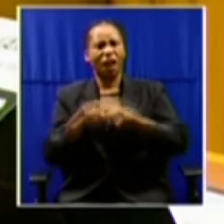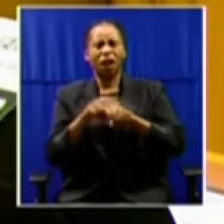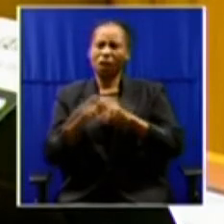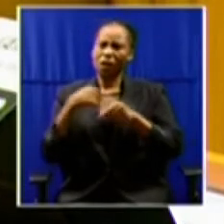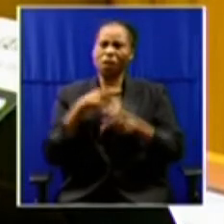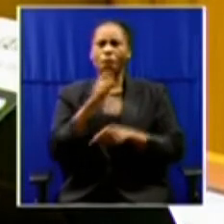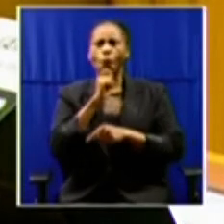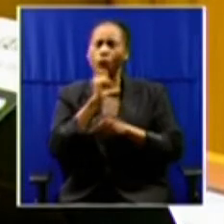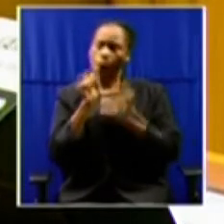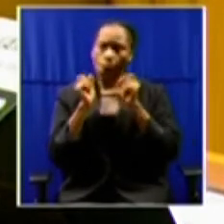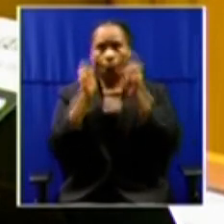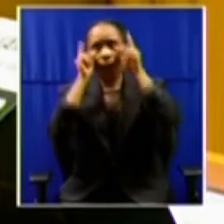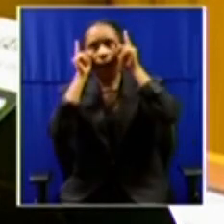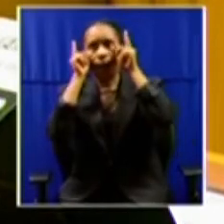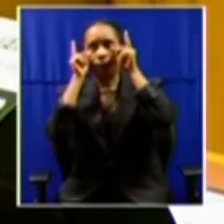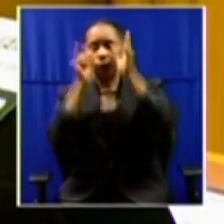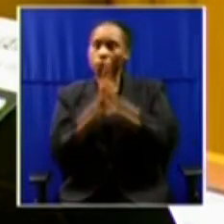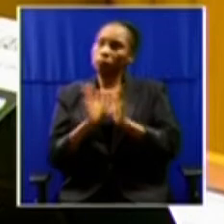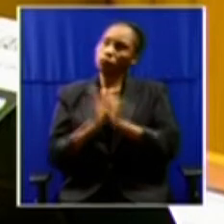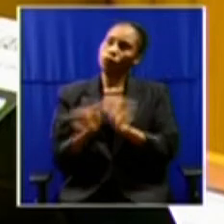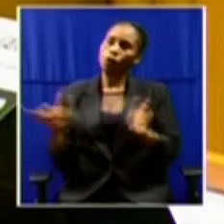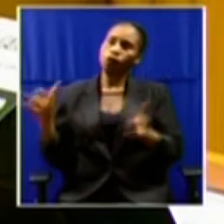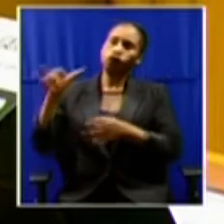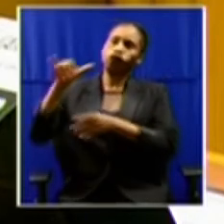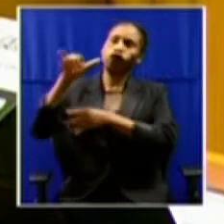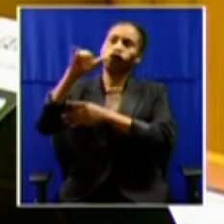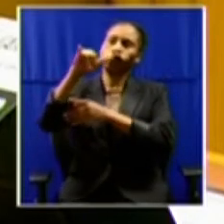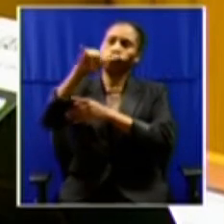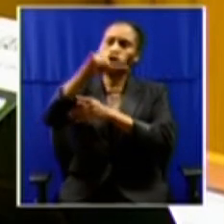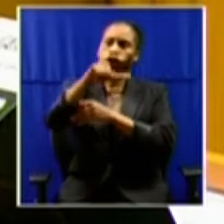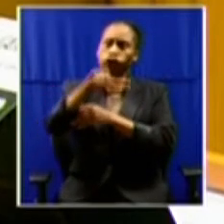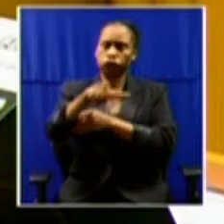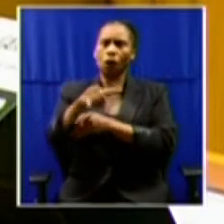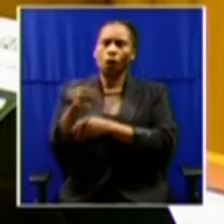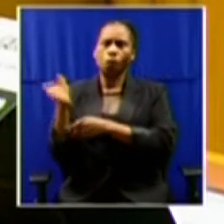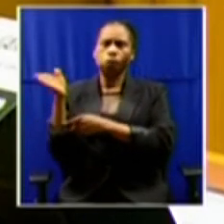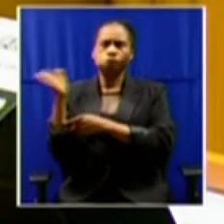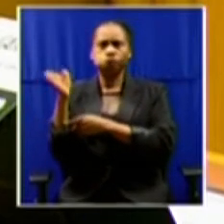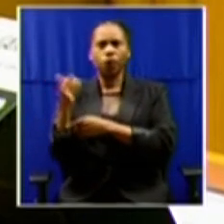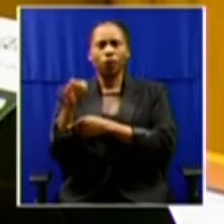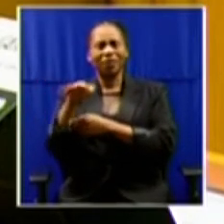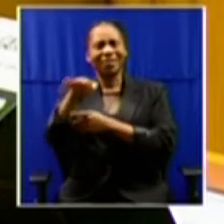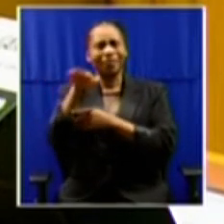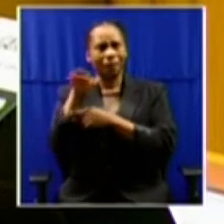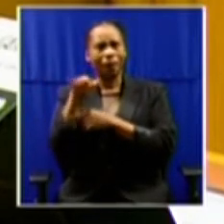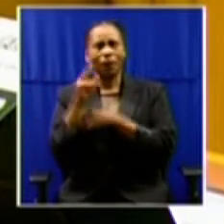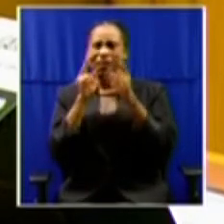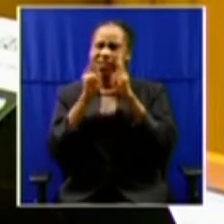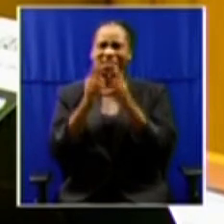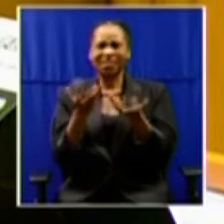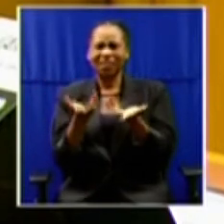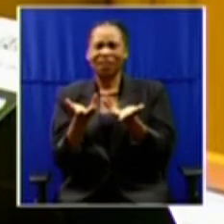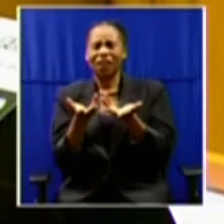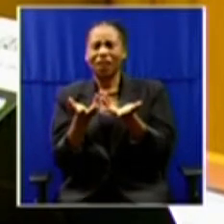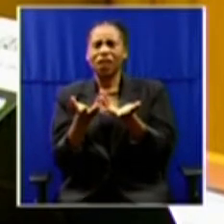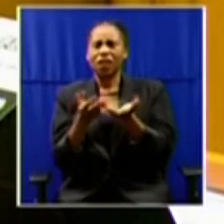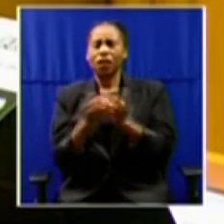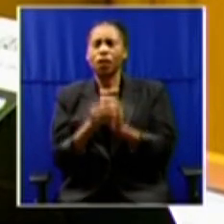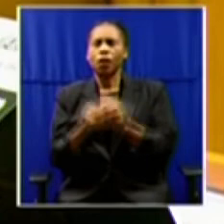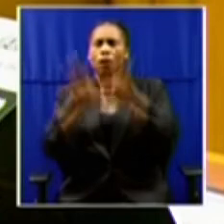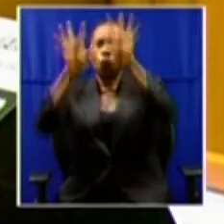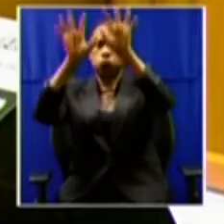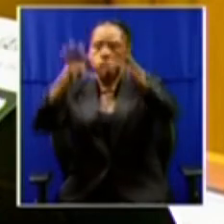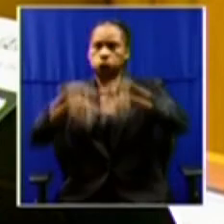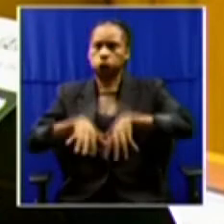morning, I took an aircraft, and I went to the Livingston to see the waterfalls. I did not do that.